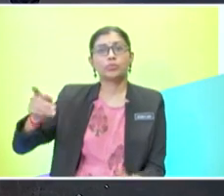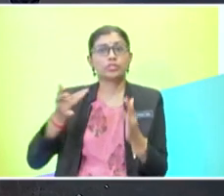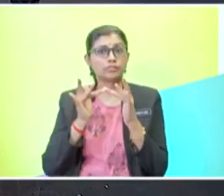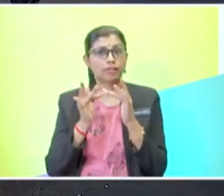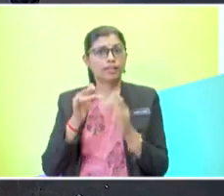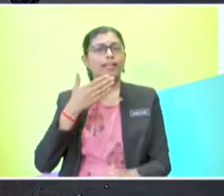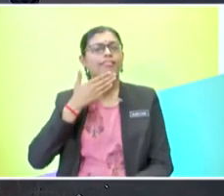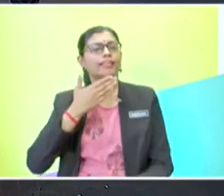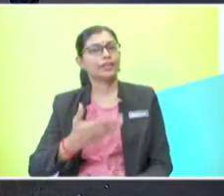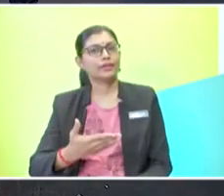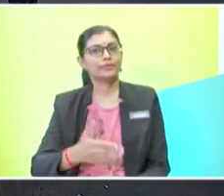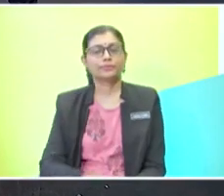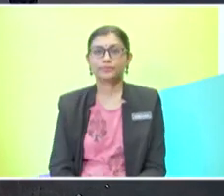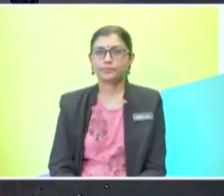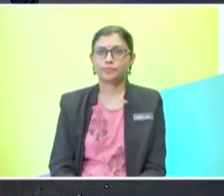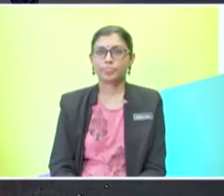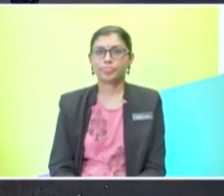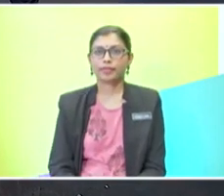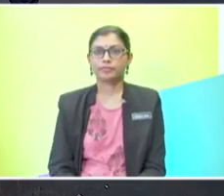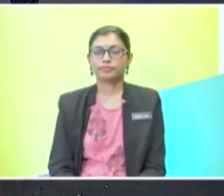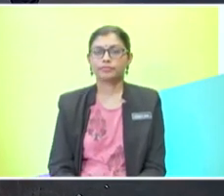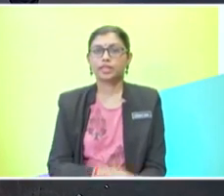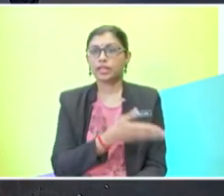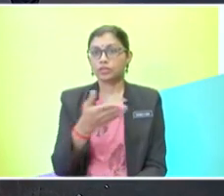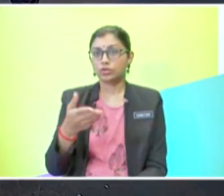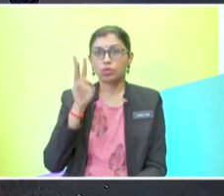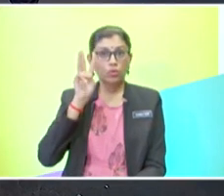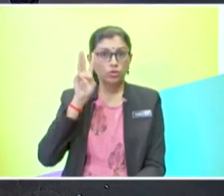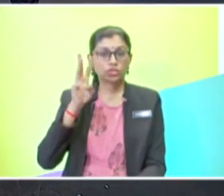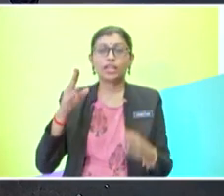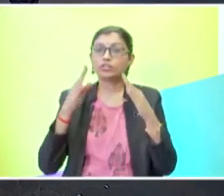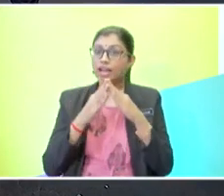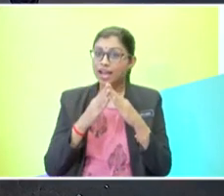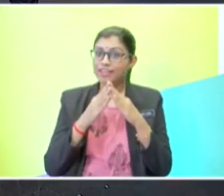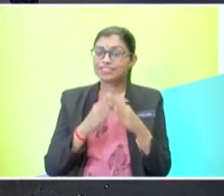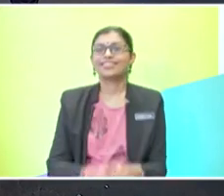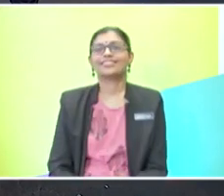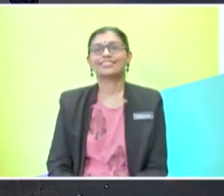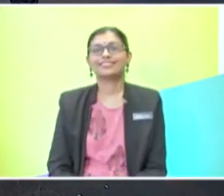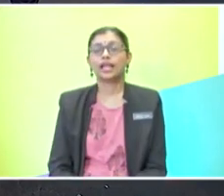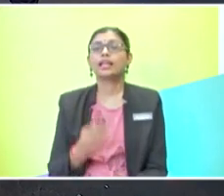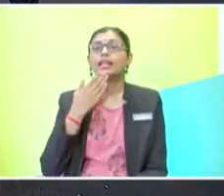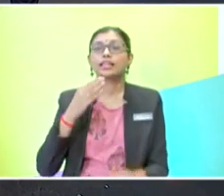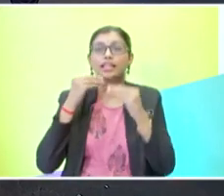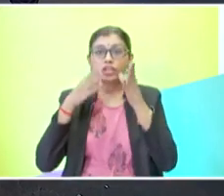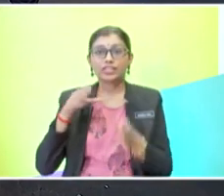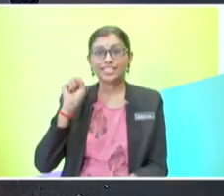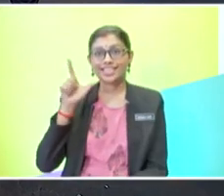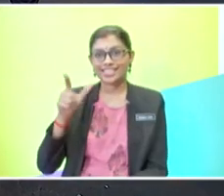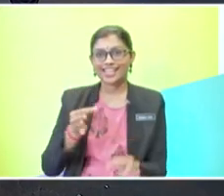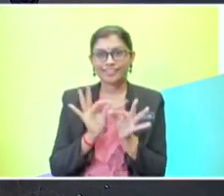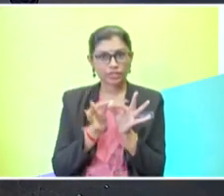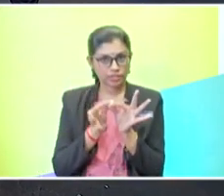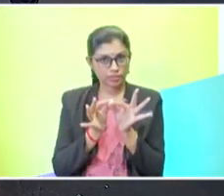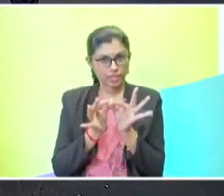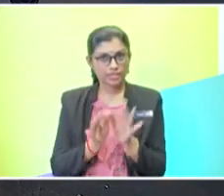our lesson today. And for those of you watching at home, hopefully it's been beneficial to you. Special thanks also to Ms. Shamila for being our sign language interpreter of